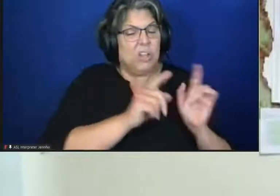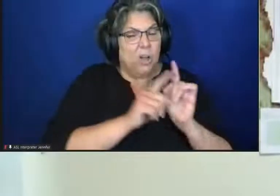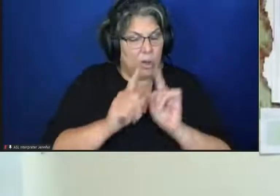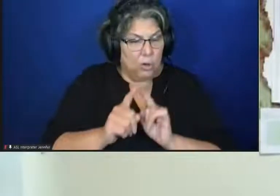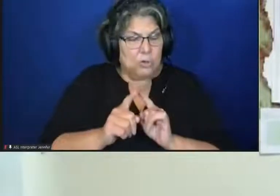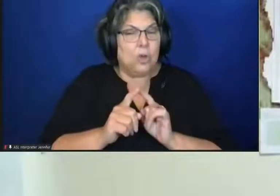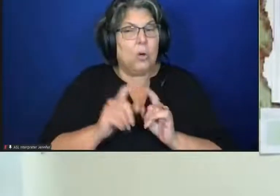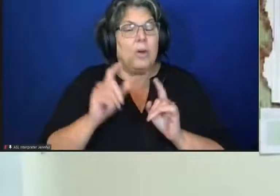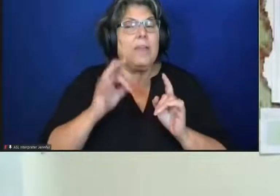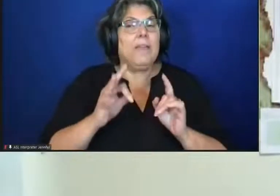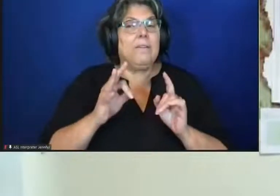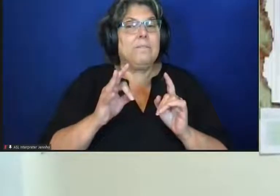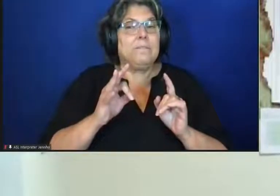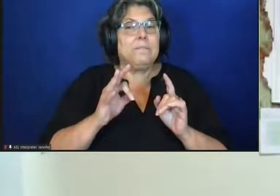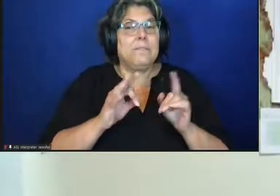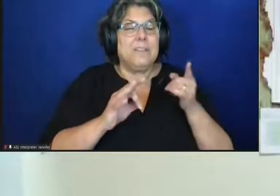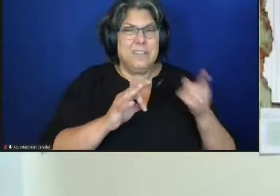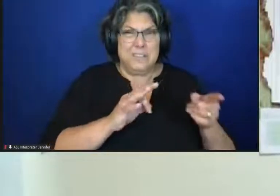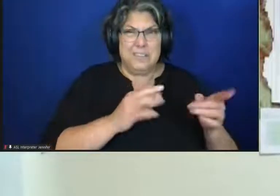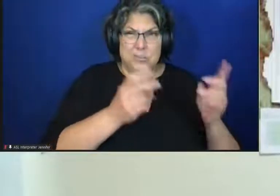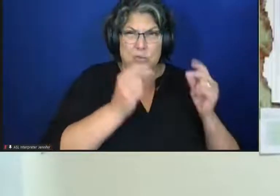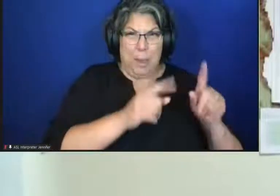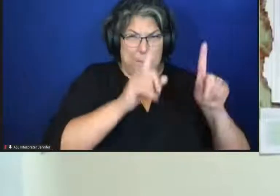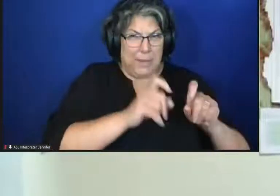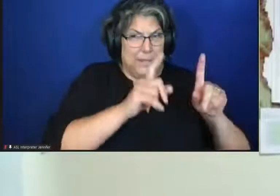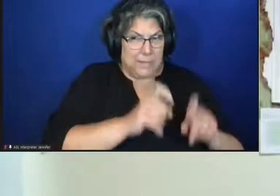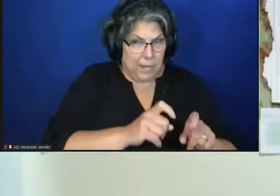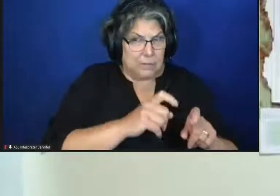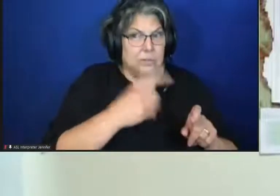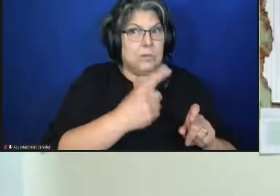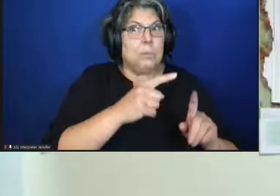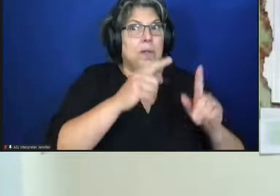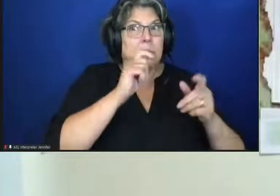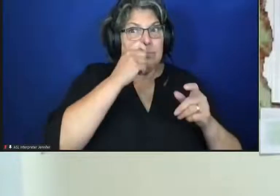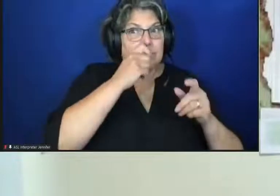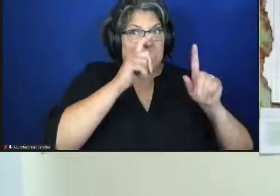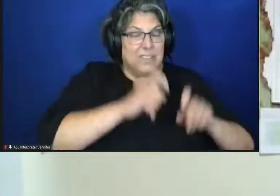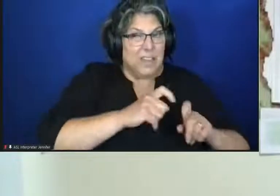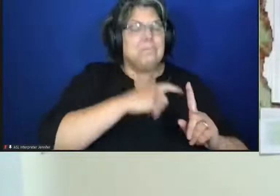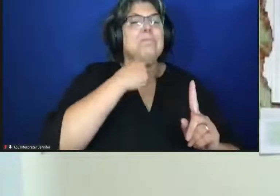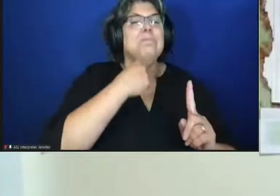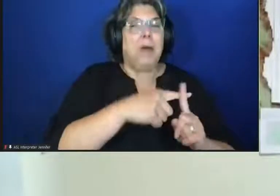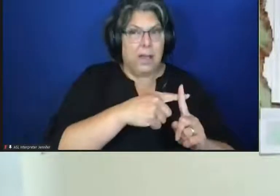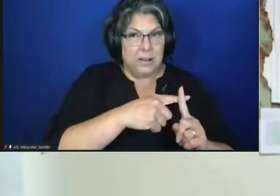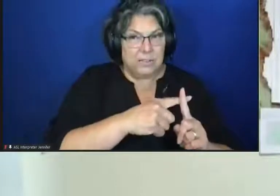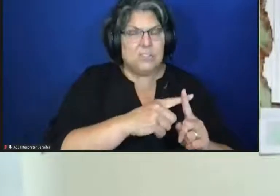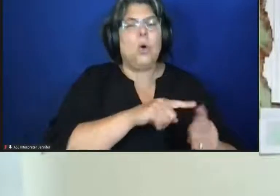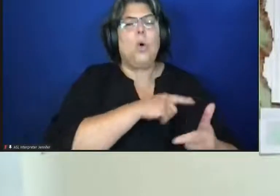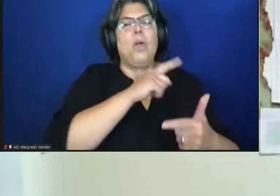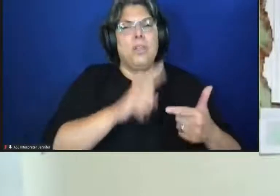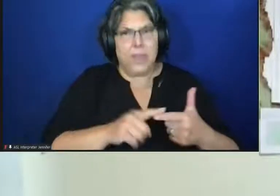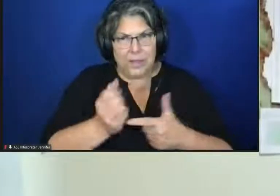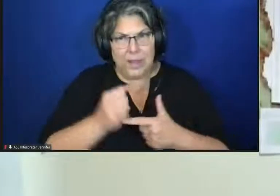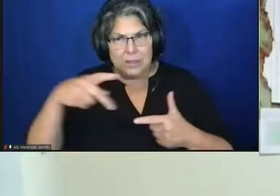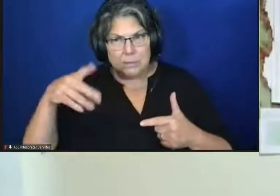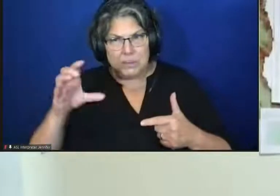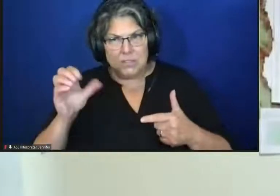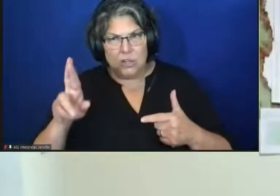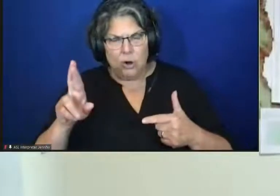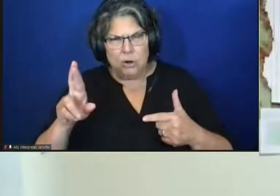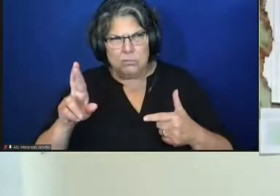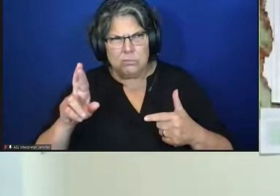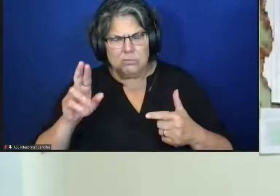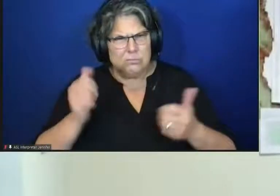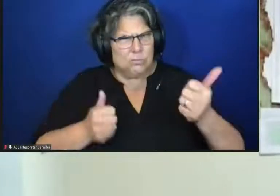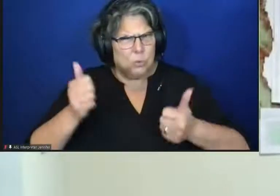when a positive Binax Now comes out and it's followed by a PCR, which one of those do you count?